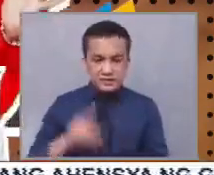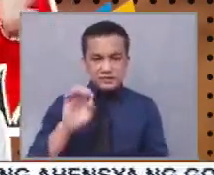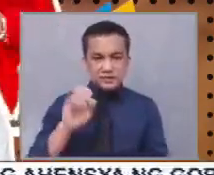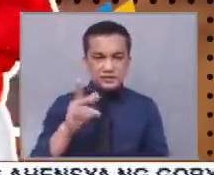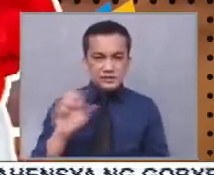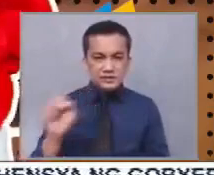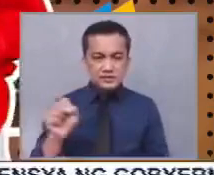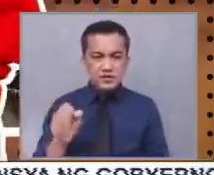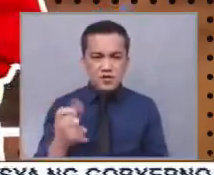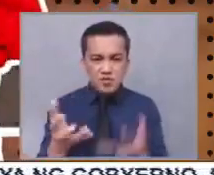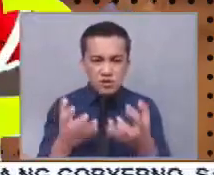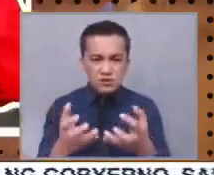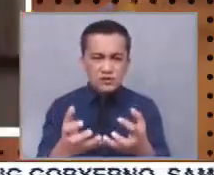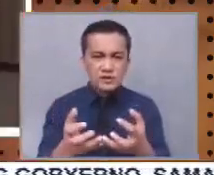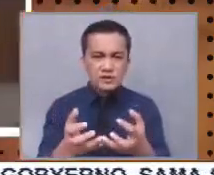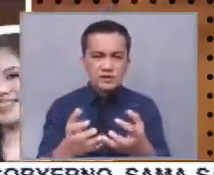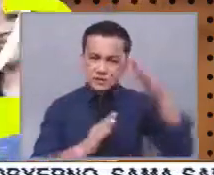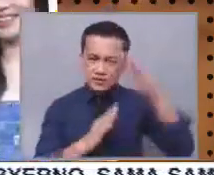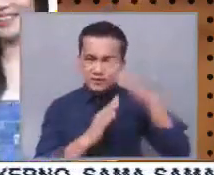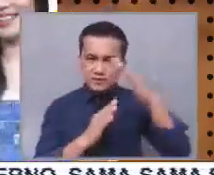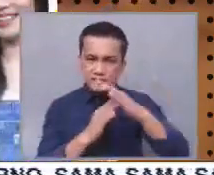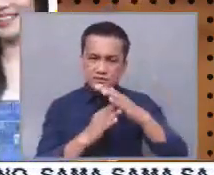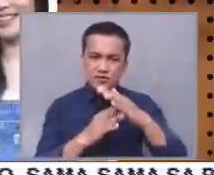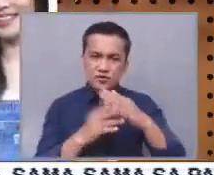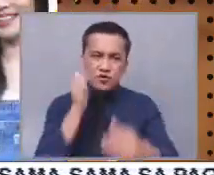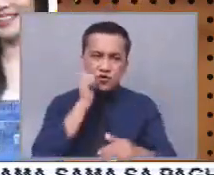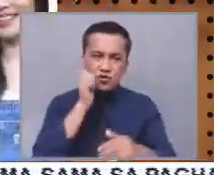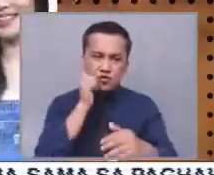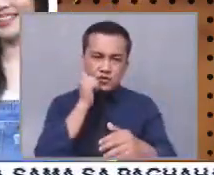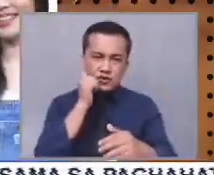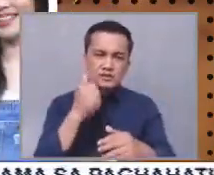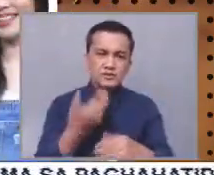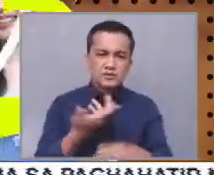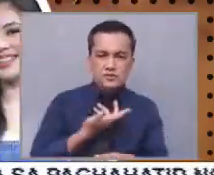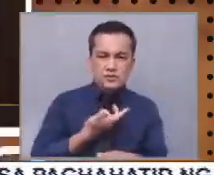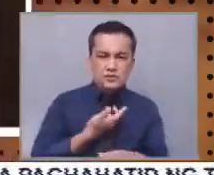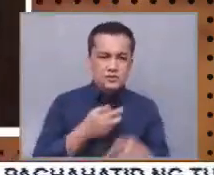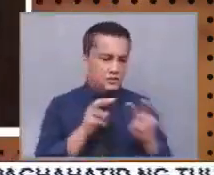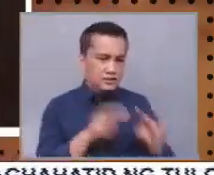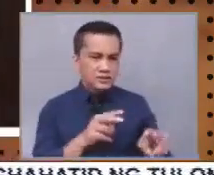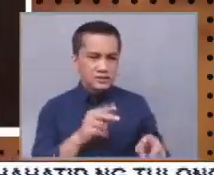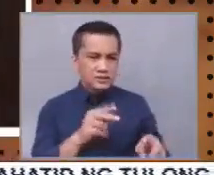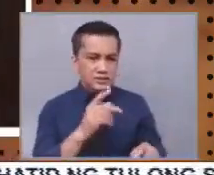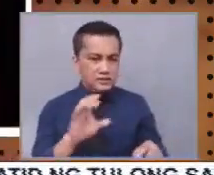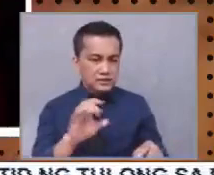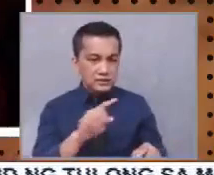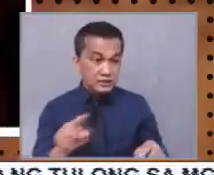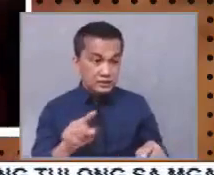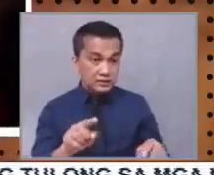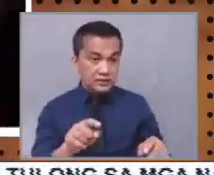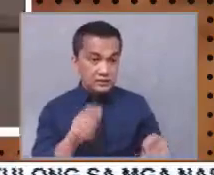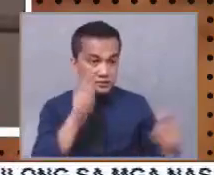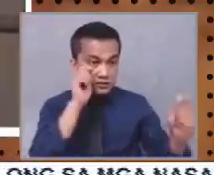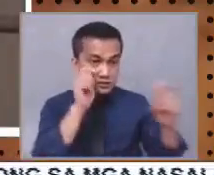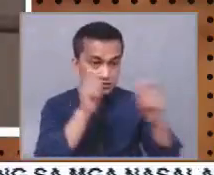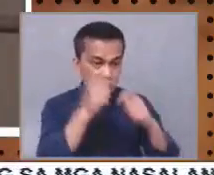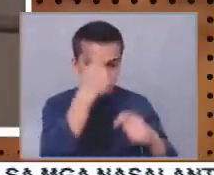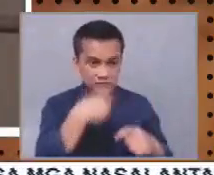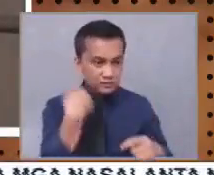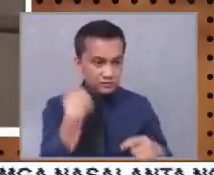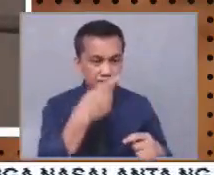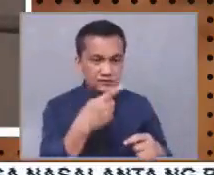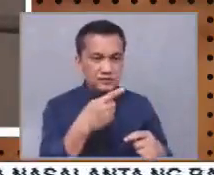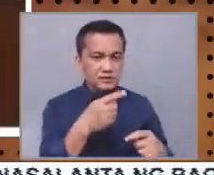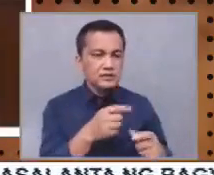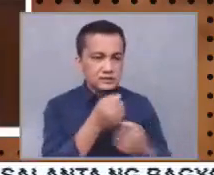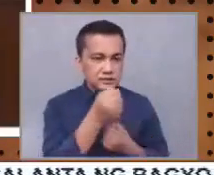the spotlight. Kaya naman, nang makita niya si Stacy De Novo, who looks exactly like her, she suggested that they will switch places